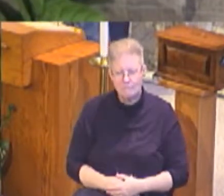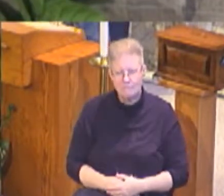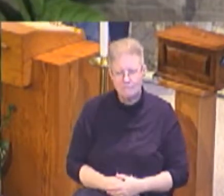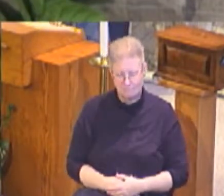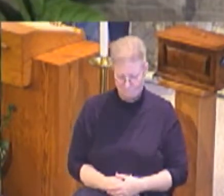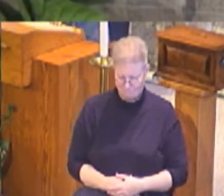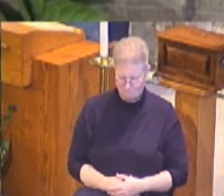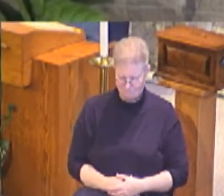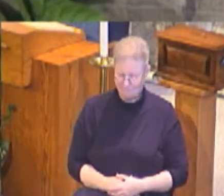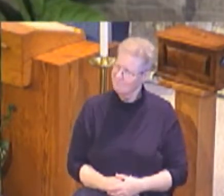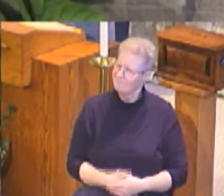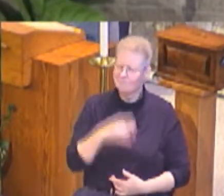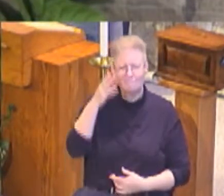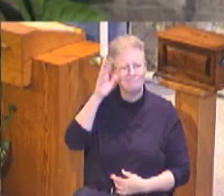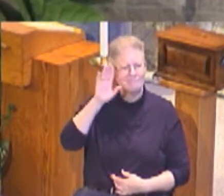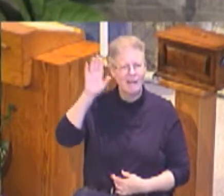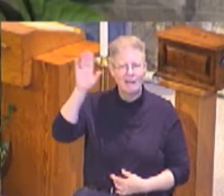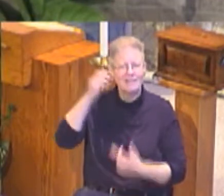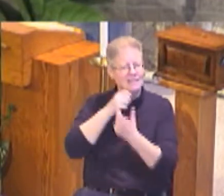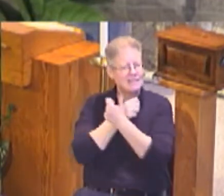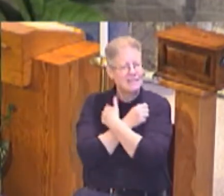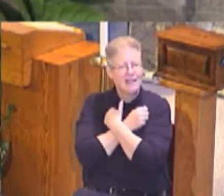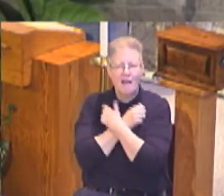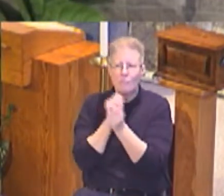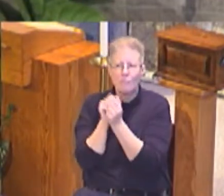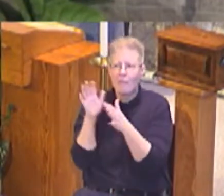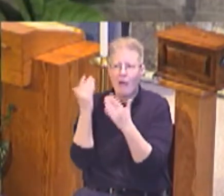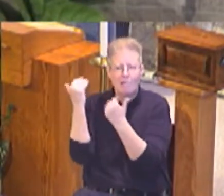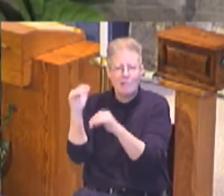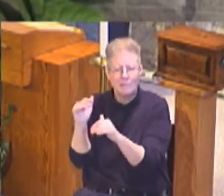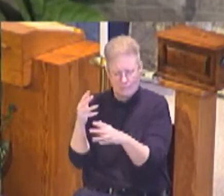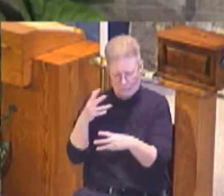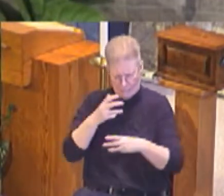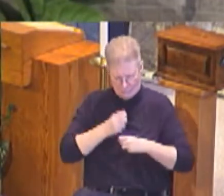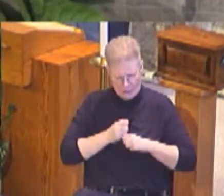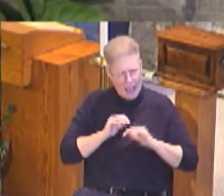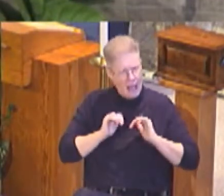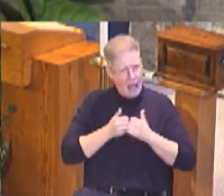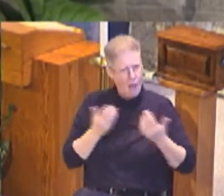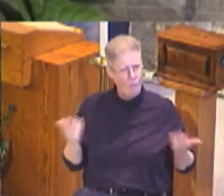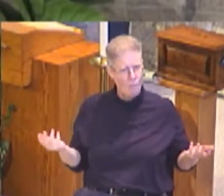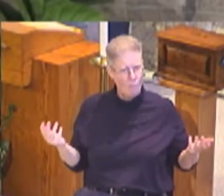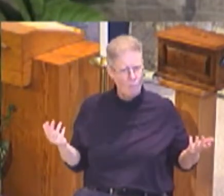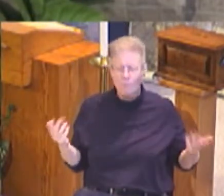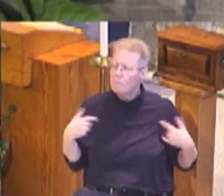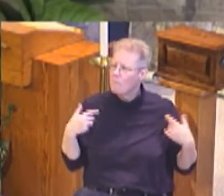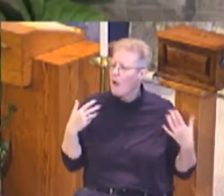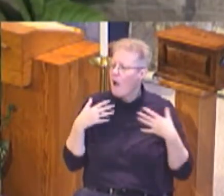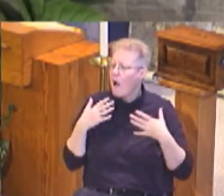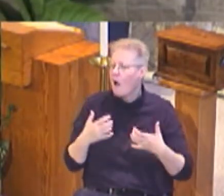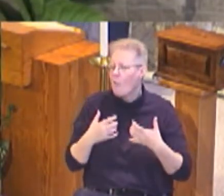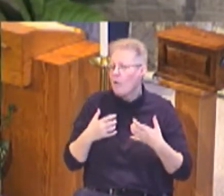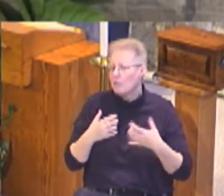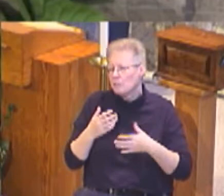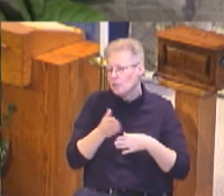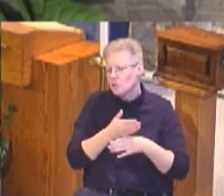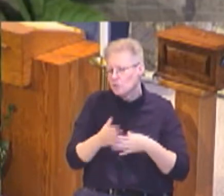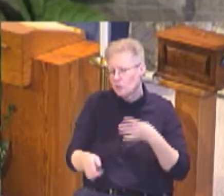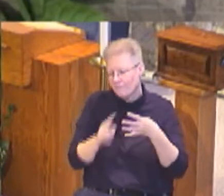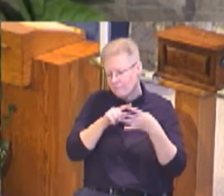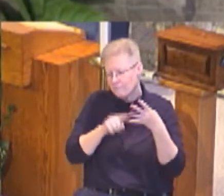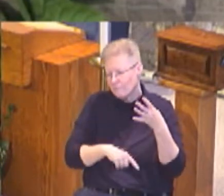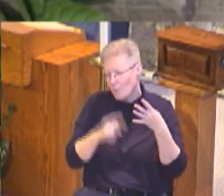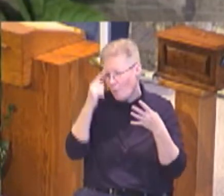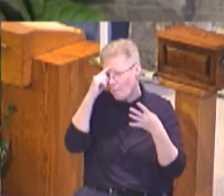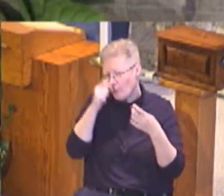receive God's unconditional love? I'd like to share four thoughts, four ways this morning with